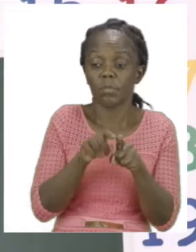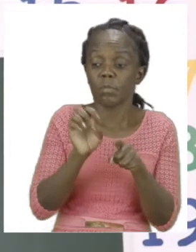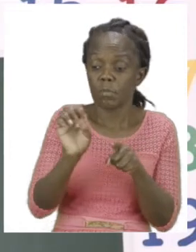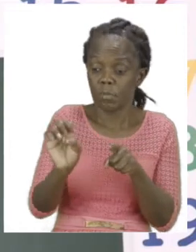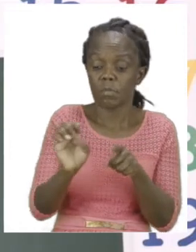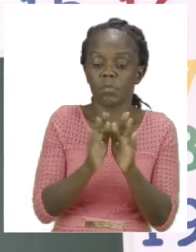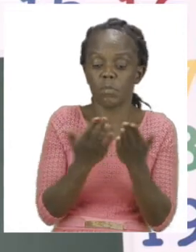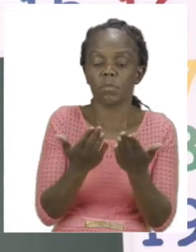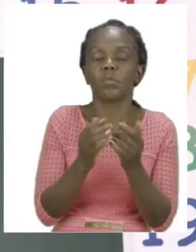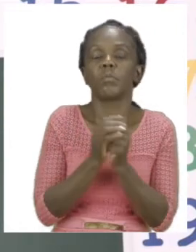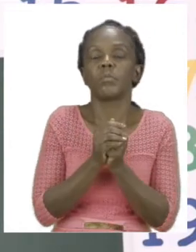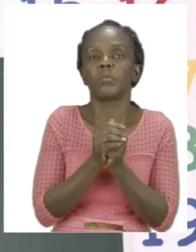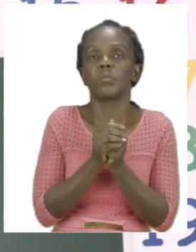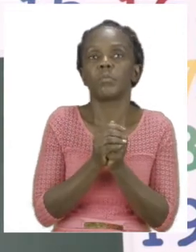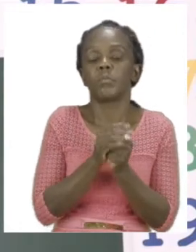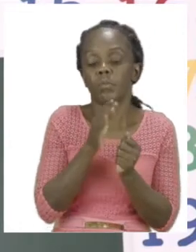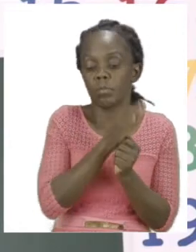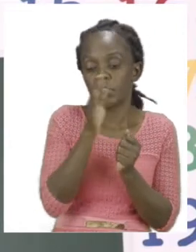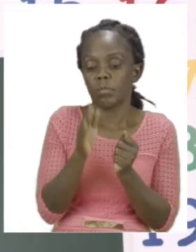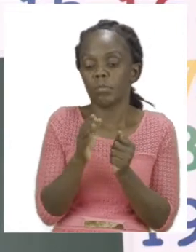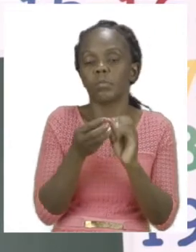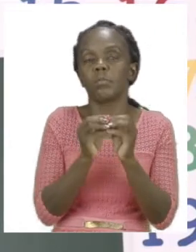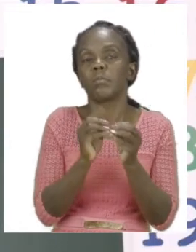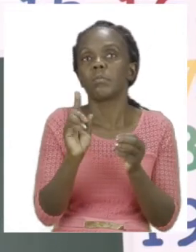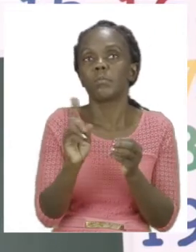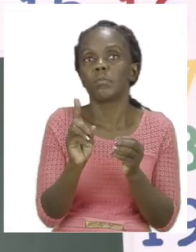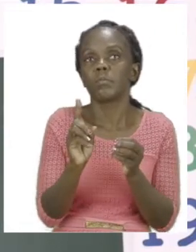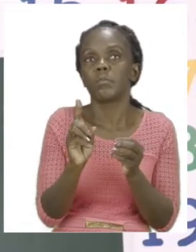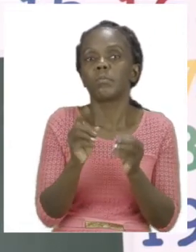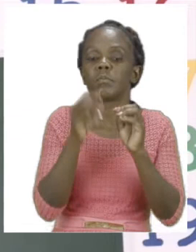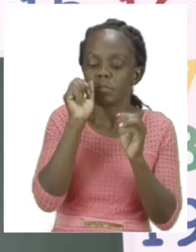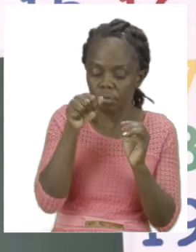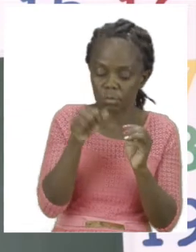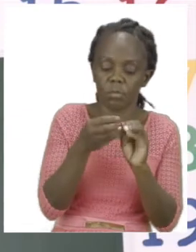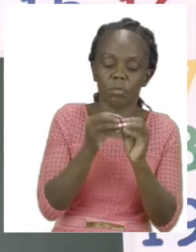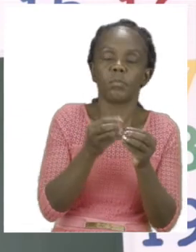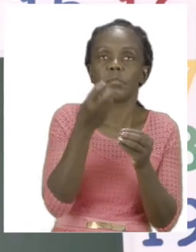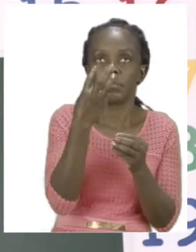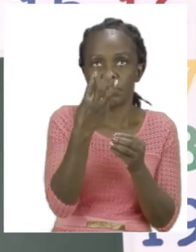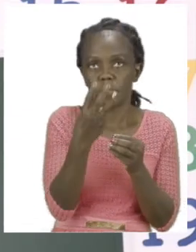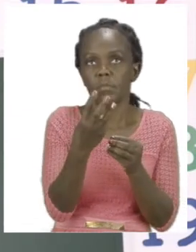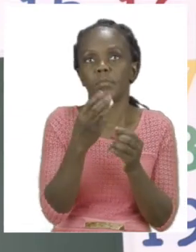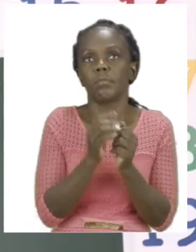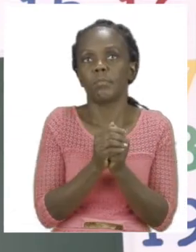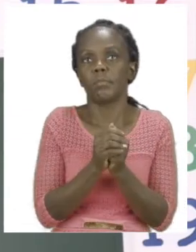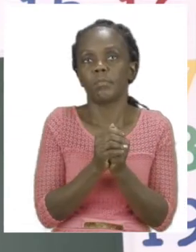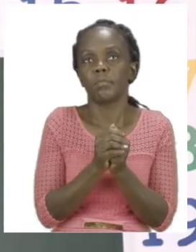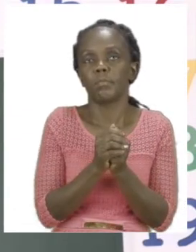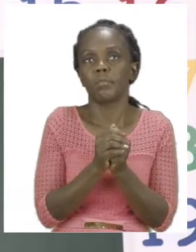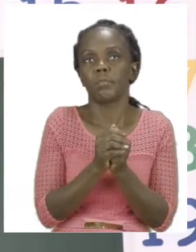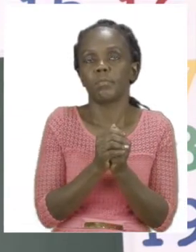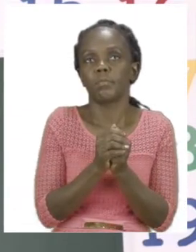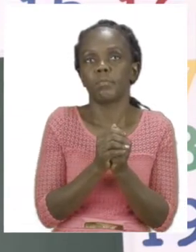And then we have the number 3. So I'm going to draw the number